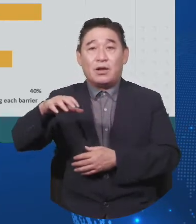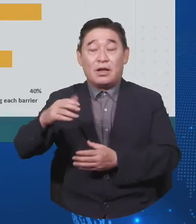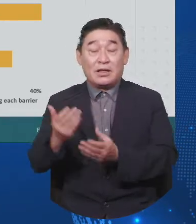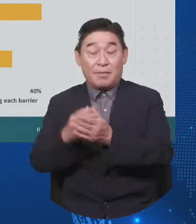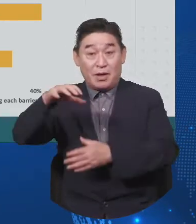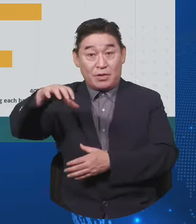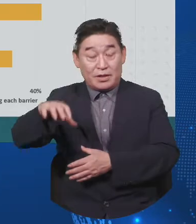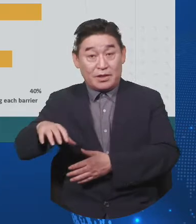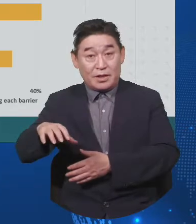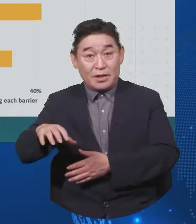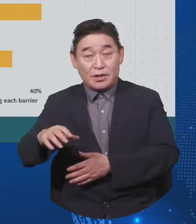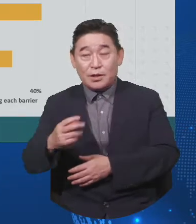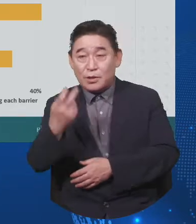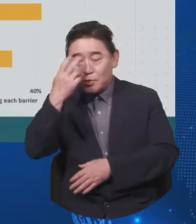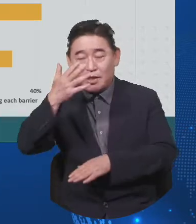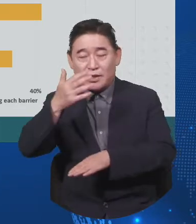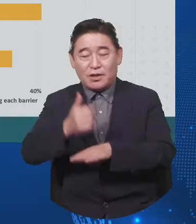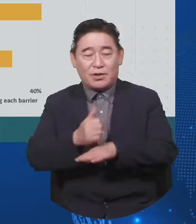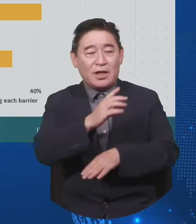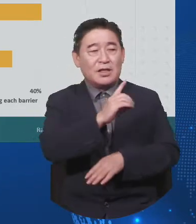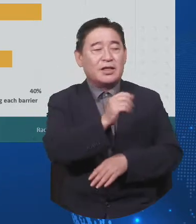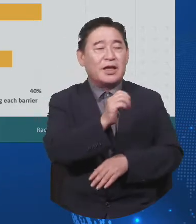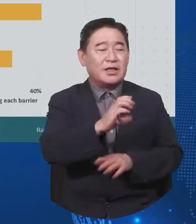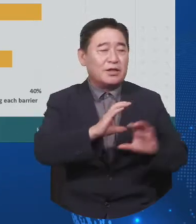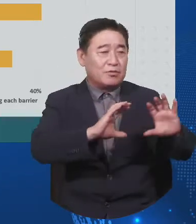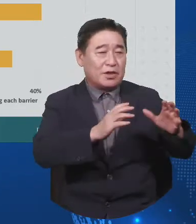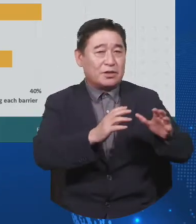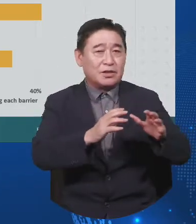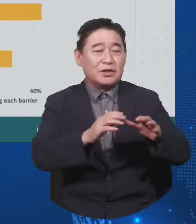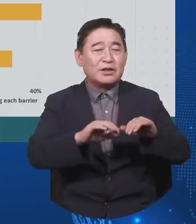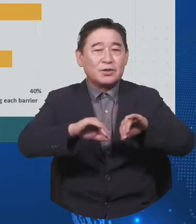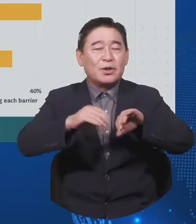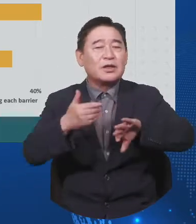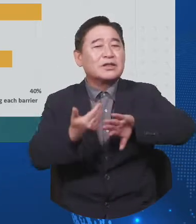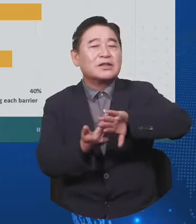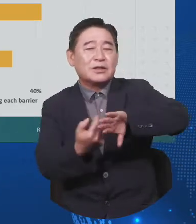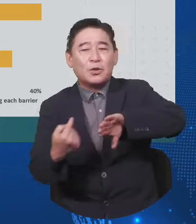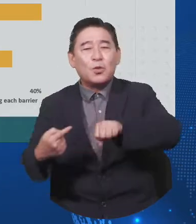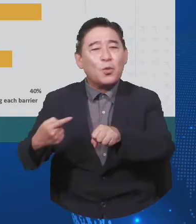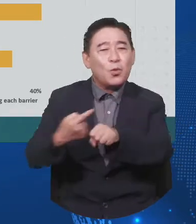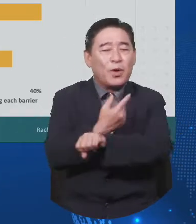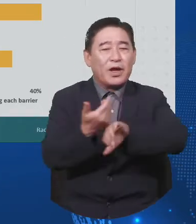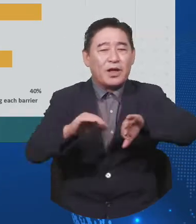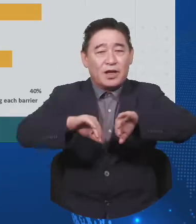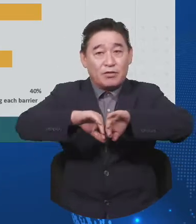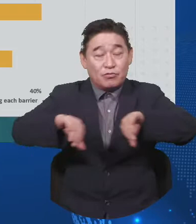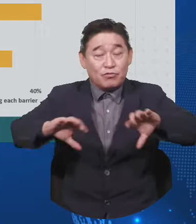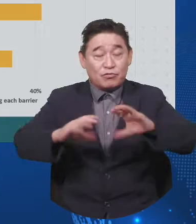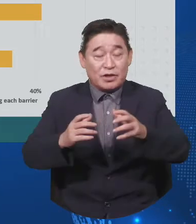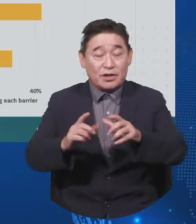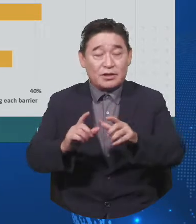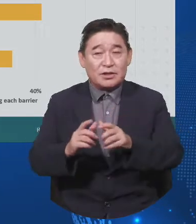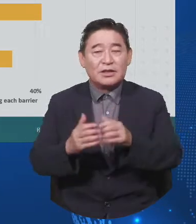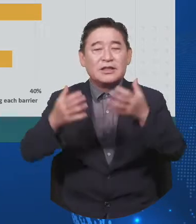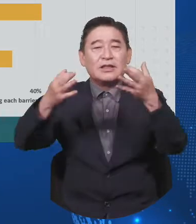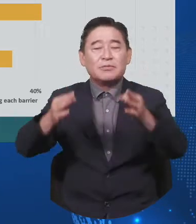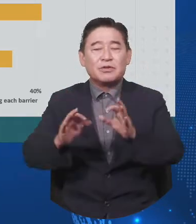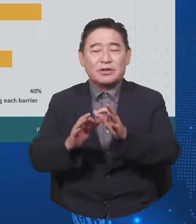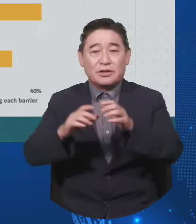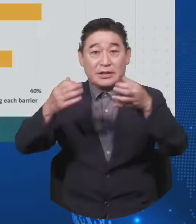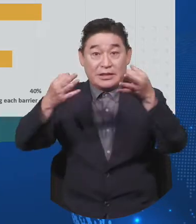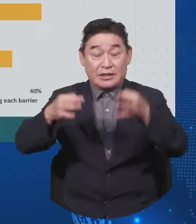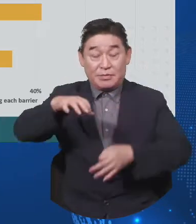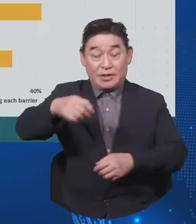also included one non-DAC country and several multilaterals and development finance institutes, broadly spoke to four